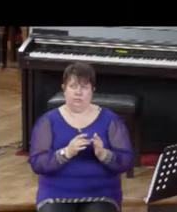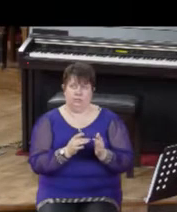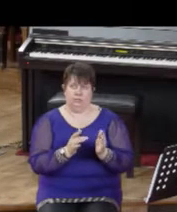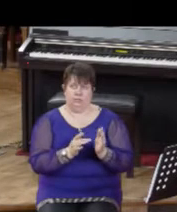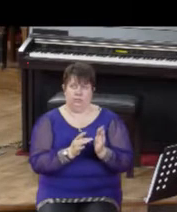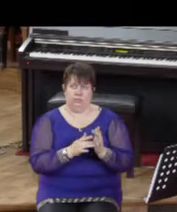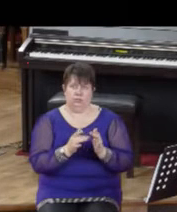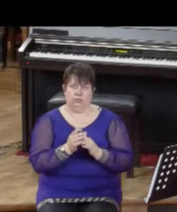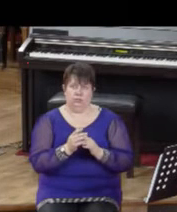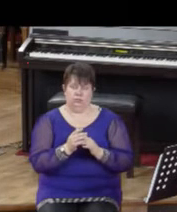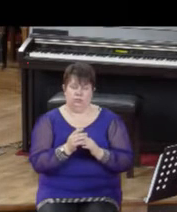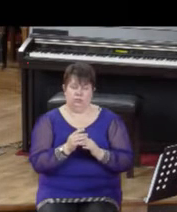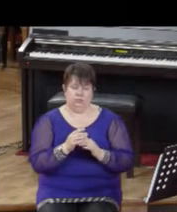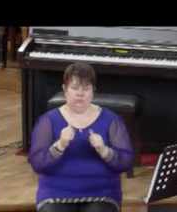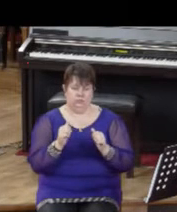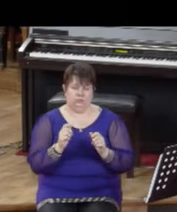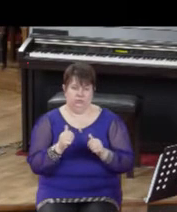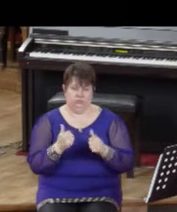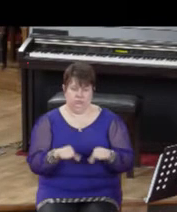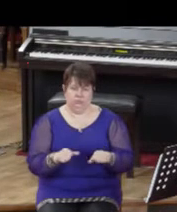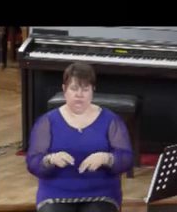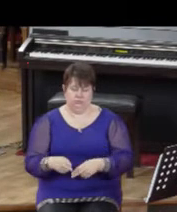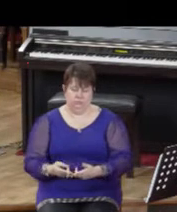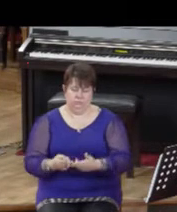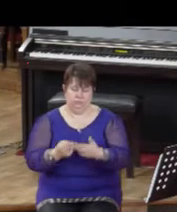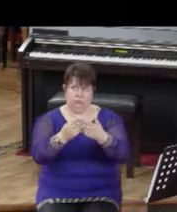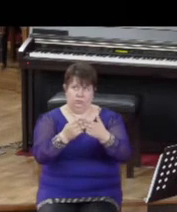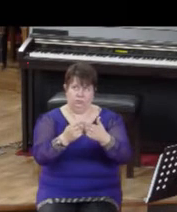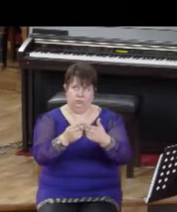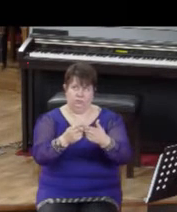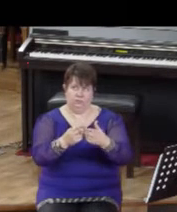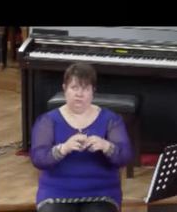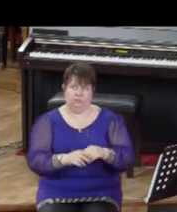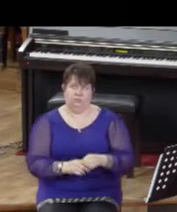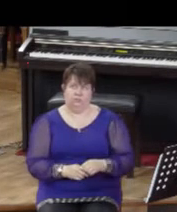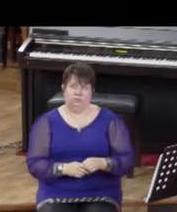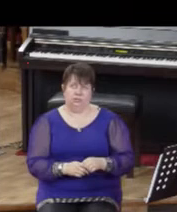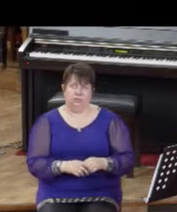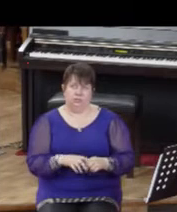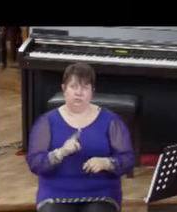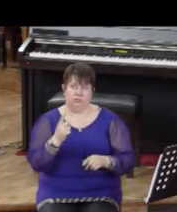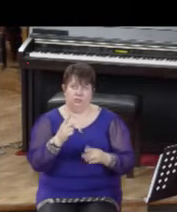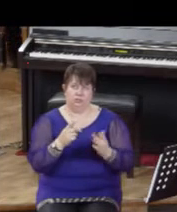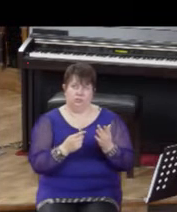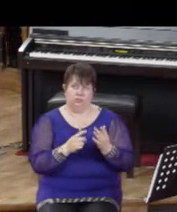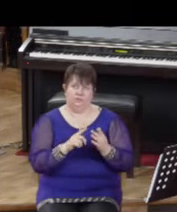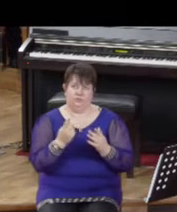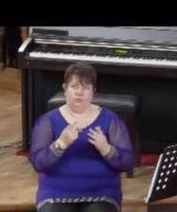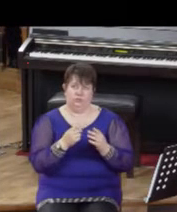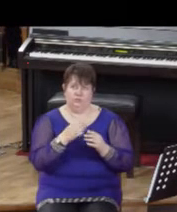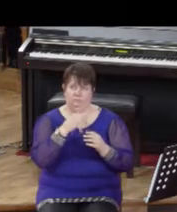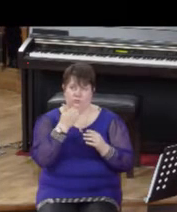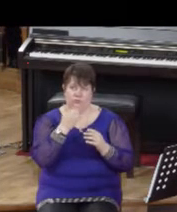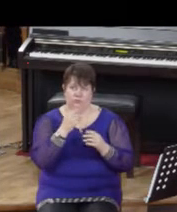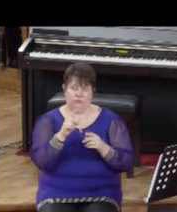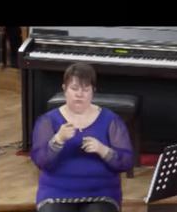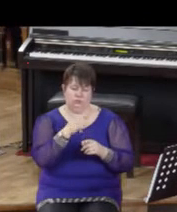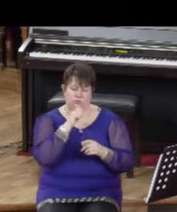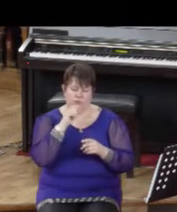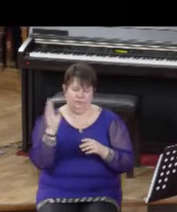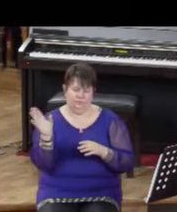But Christ has indeed been raised from the dead, the first fruits of those who have fallen asleep.